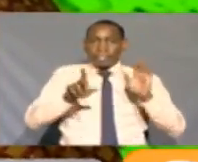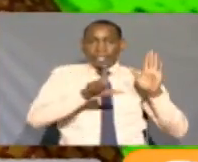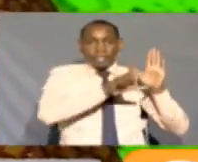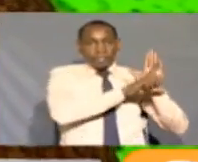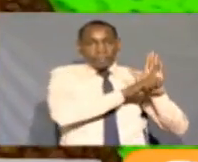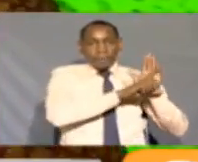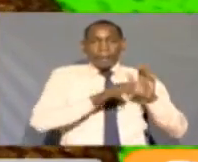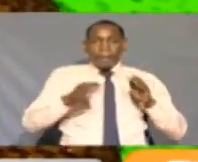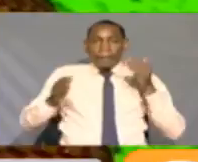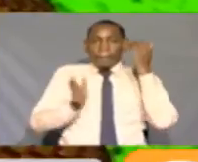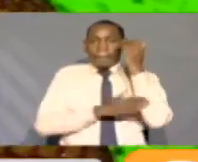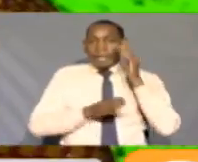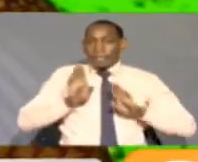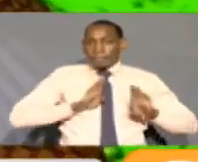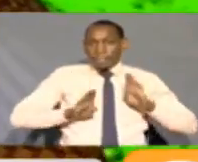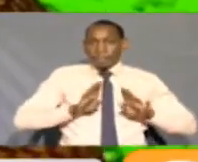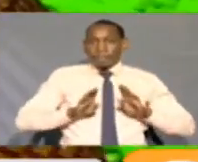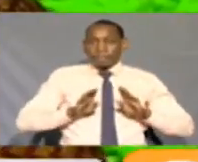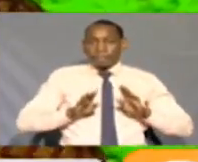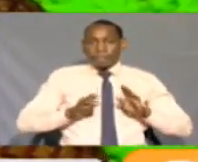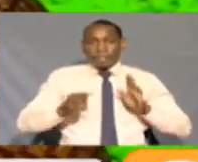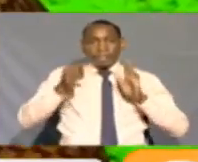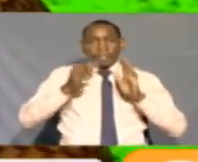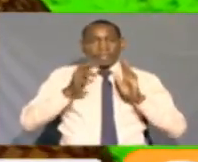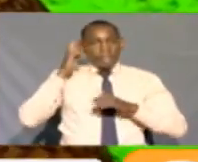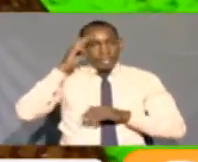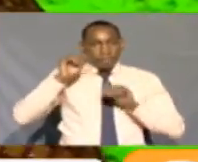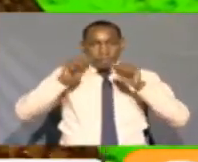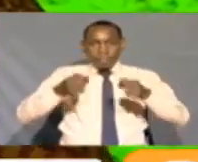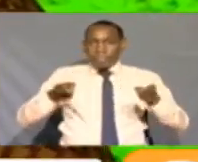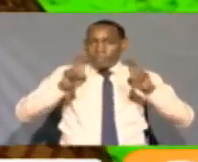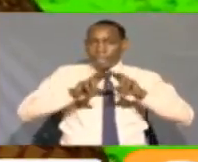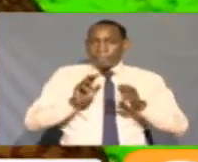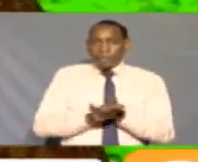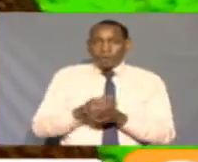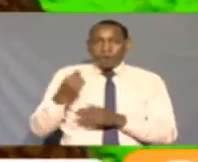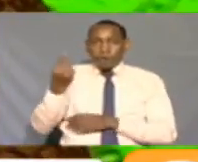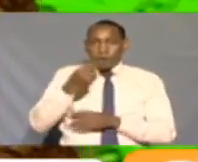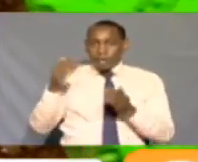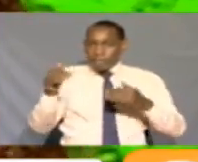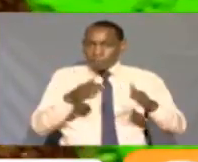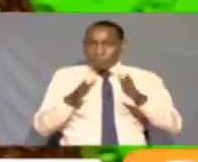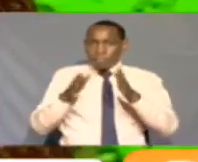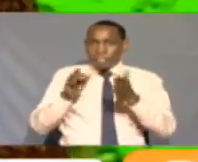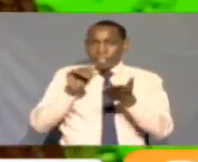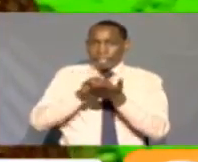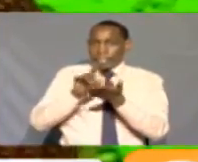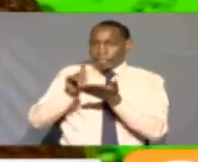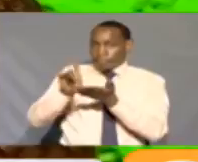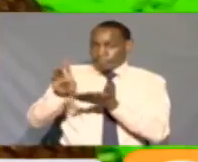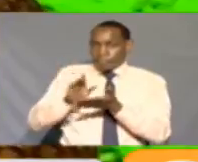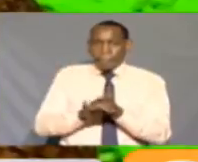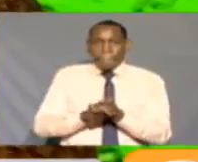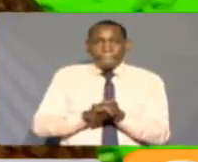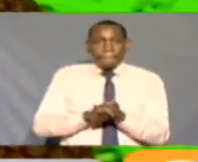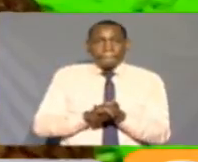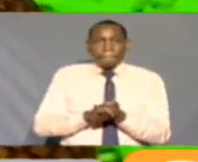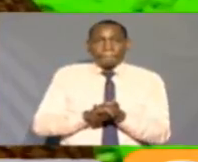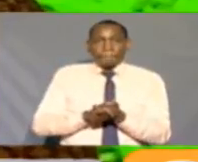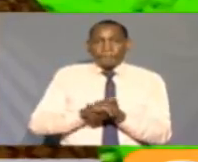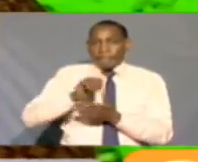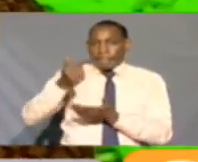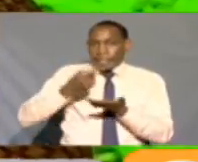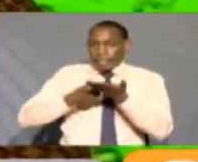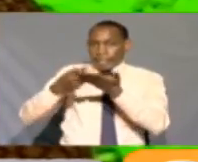or gross misconduct. Those are the grounds under which this can happen. So these are the only grounds that he can be removed. Now, for those of us who are following